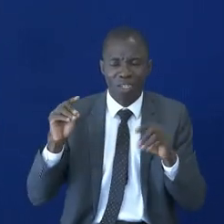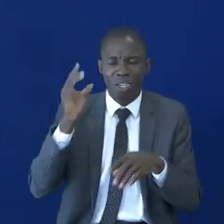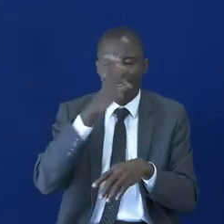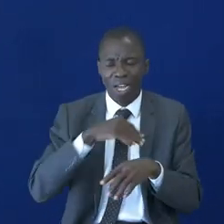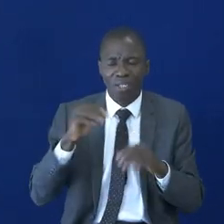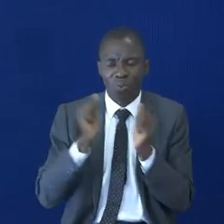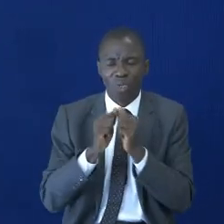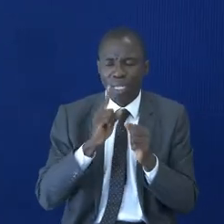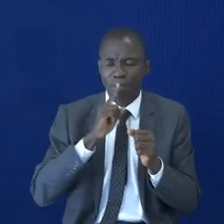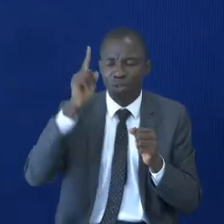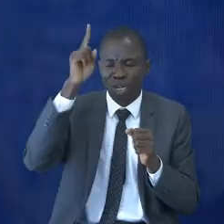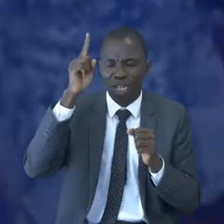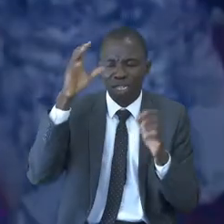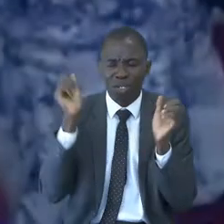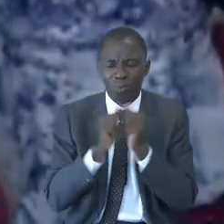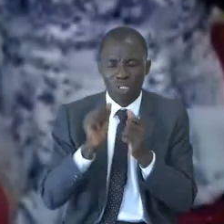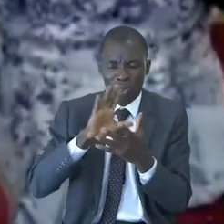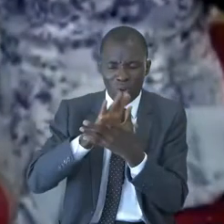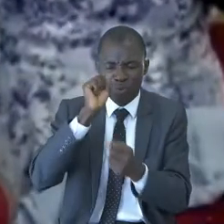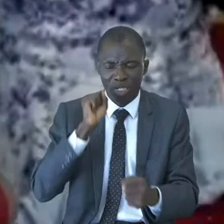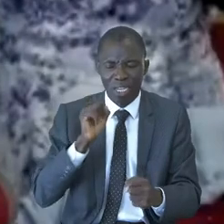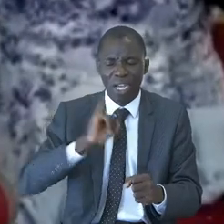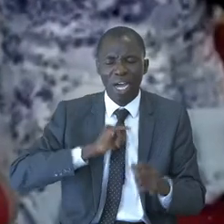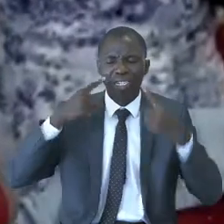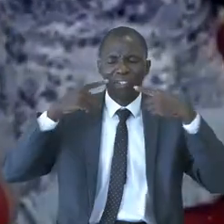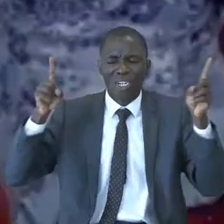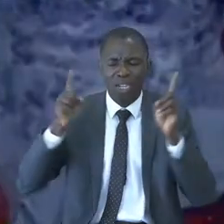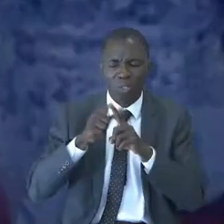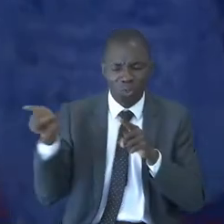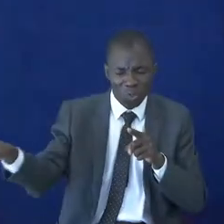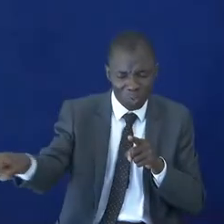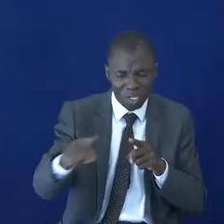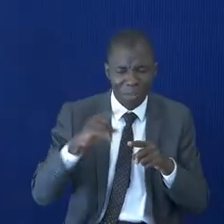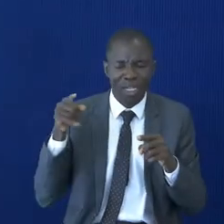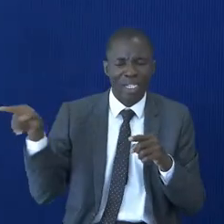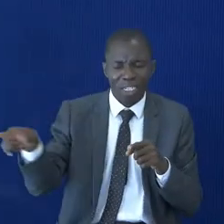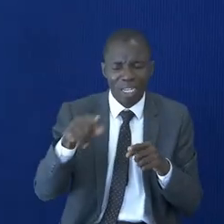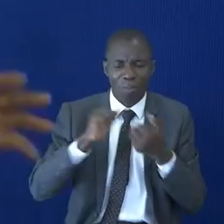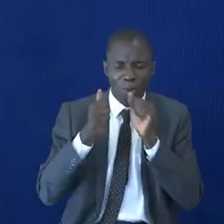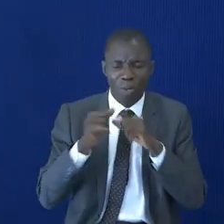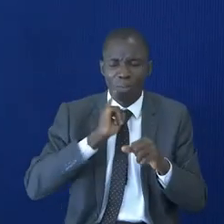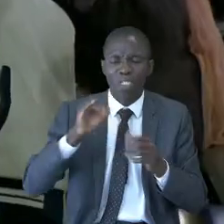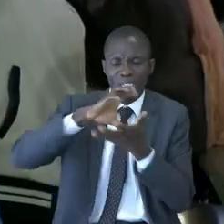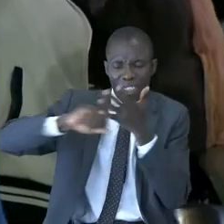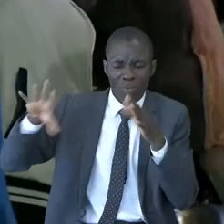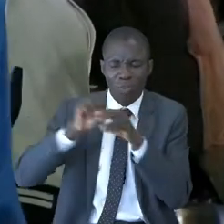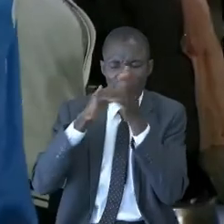assurance, with confidence, I declare to them that their problems are taken